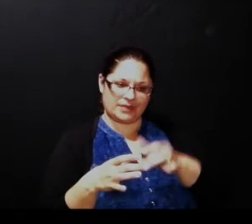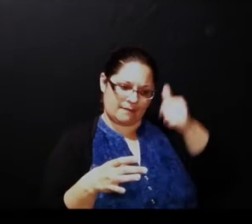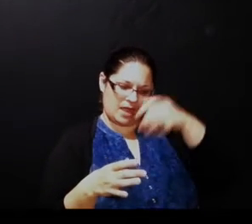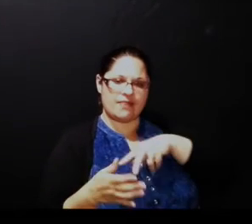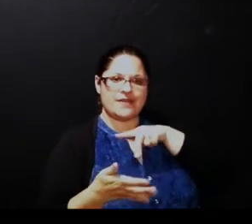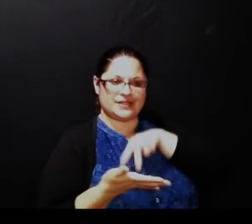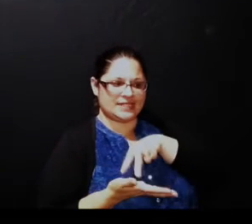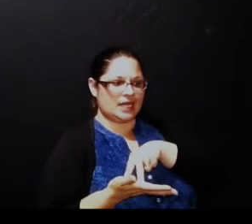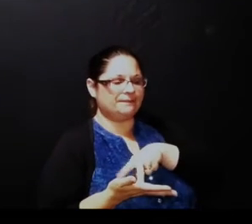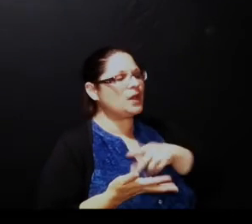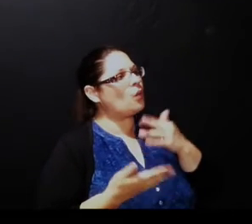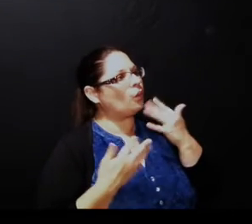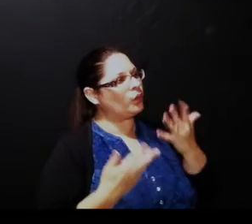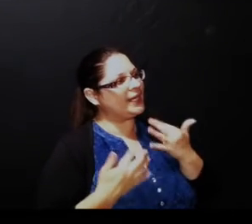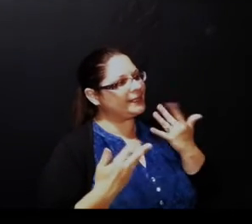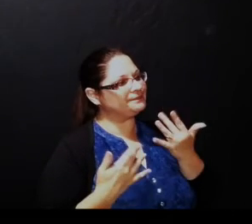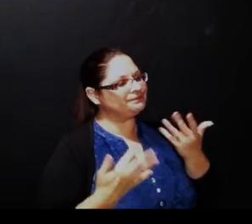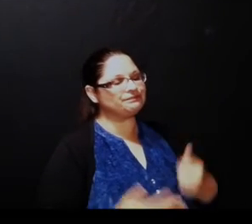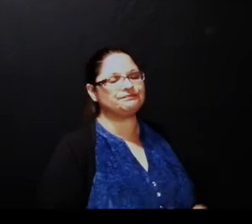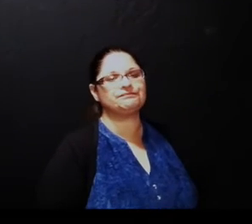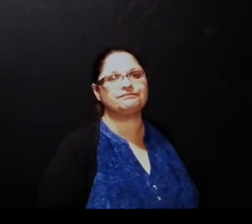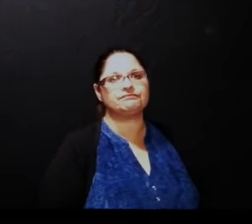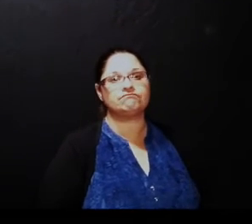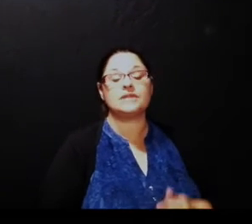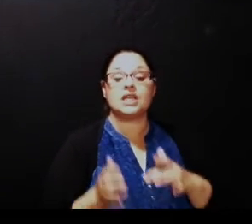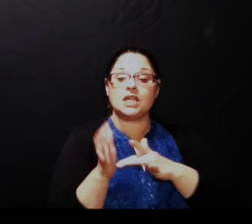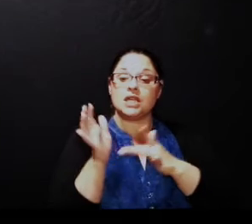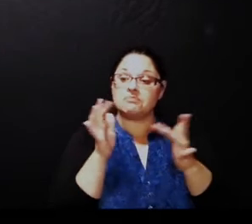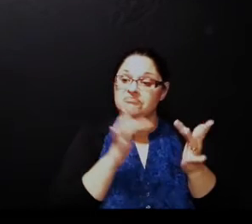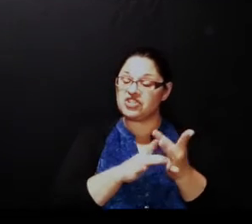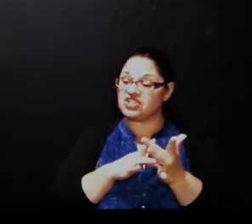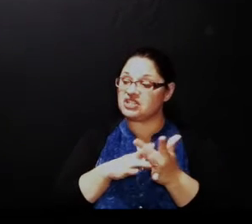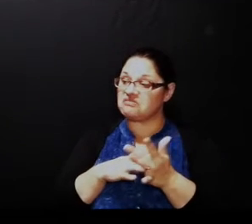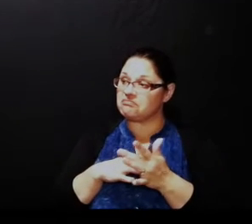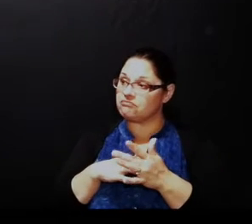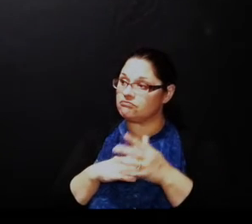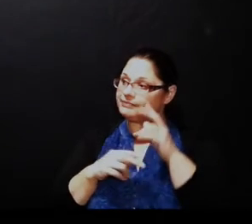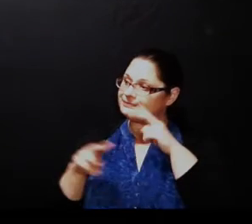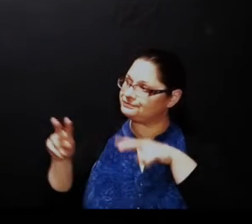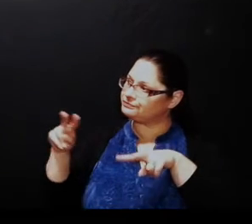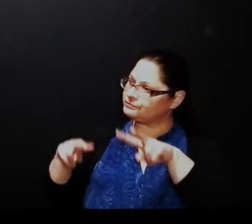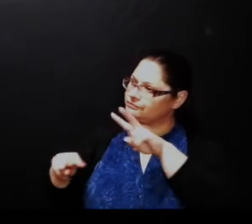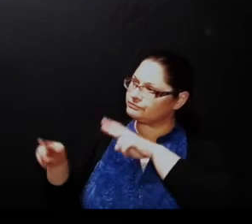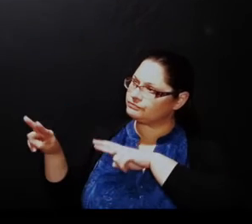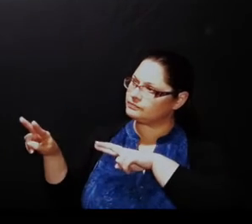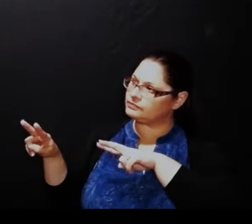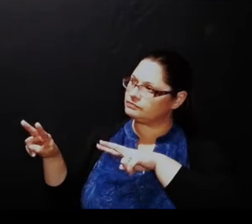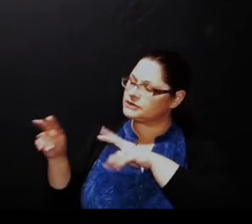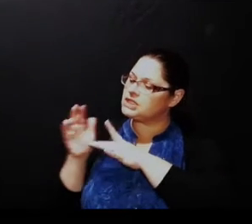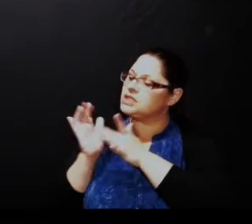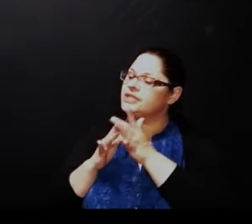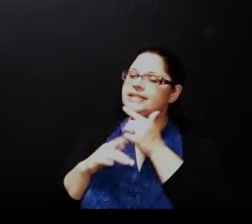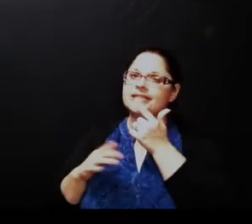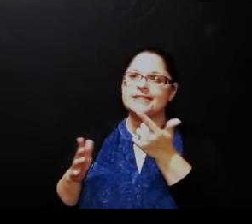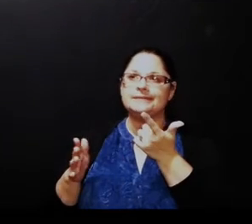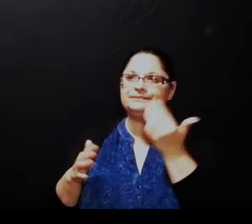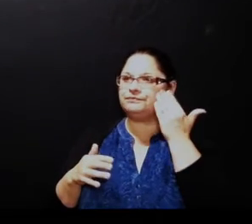and to Philip, people of all sorts and people of all kinds and all colors are seeking